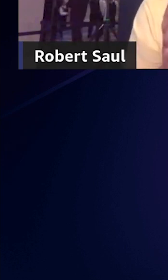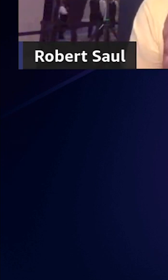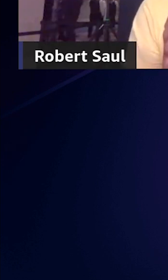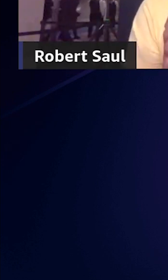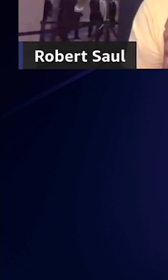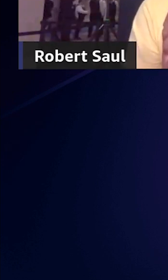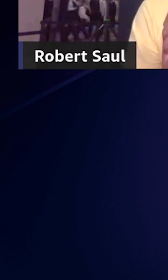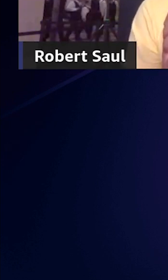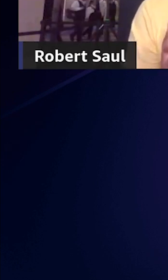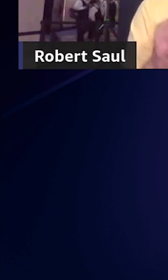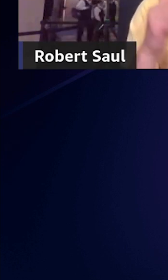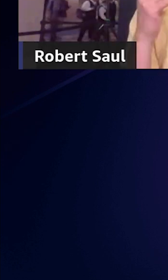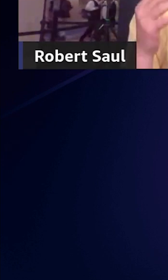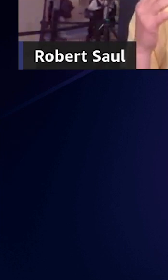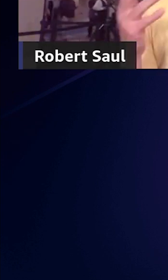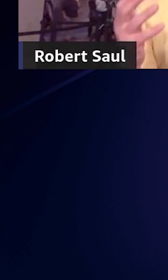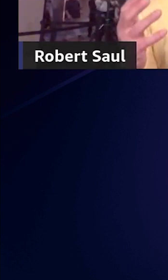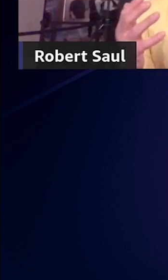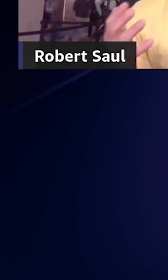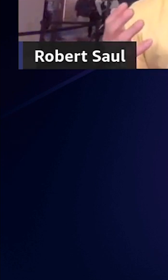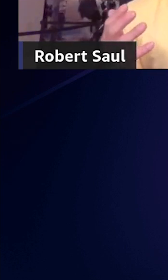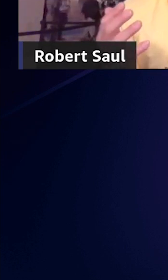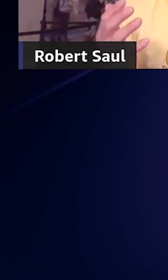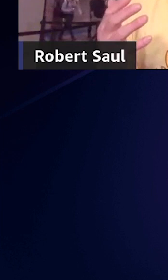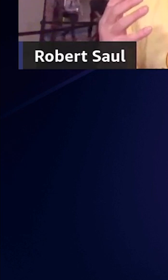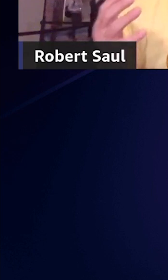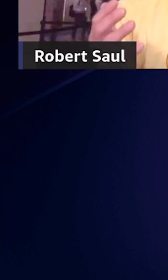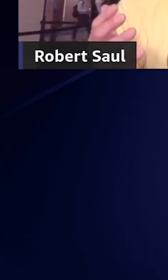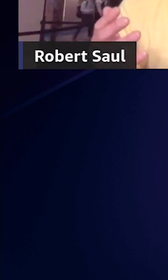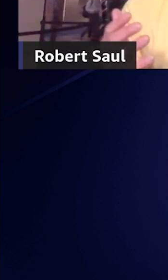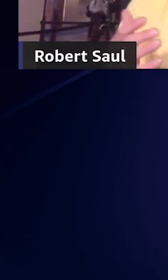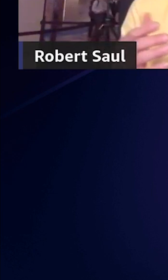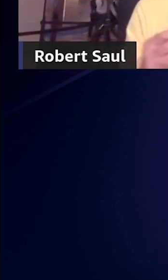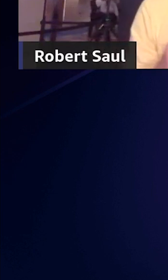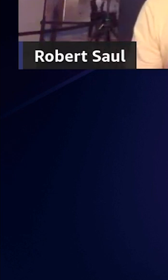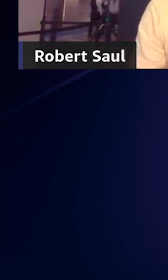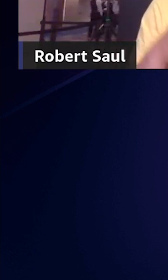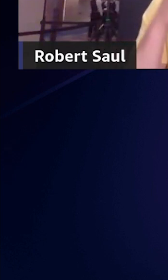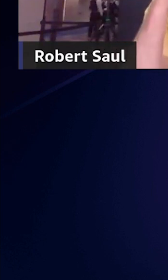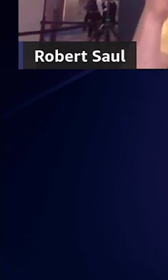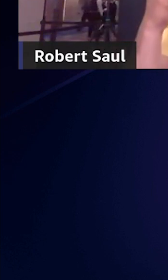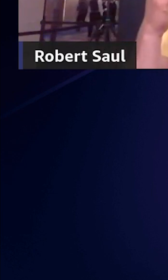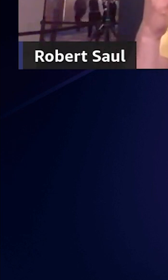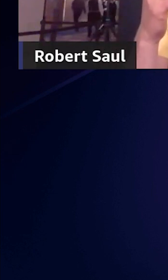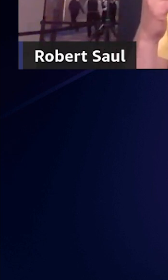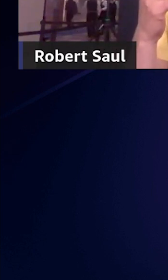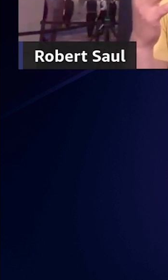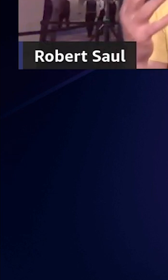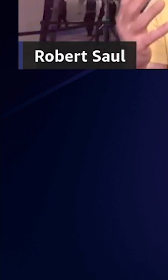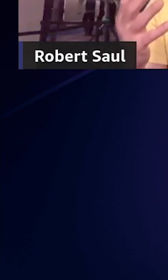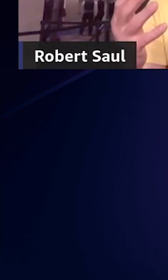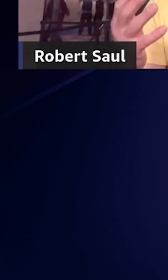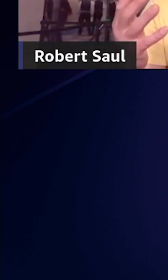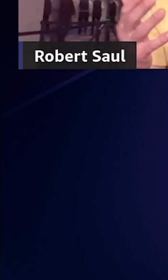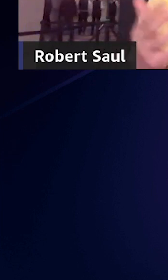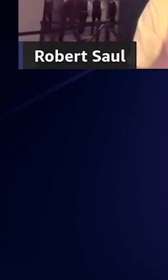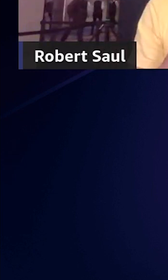intentional decision last year to start building more tools and products for customers, to give directly to customers on